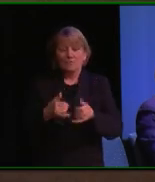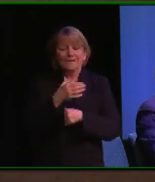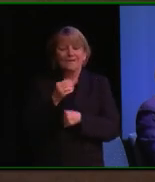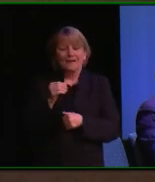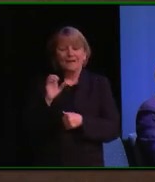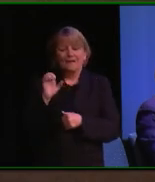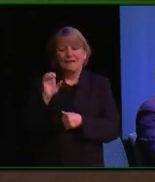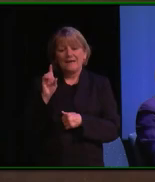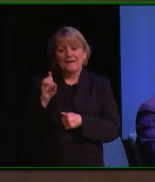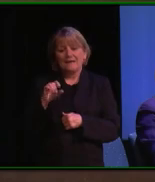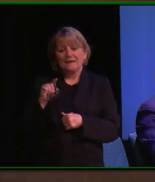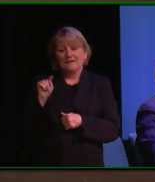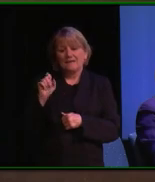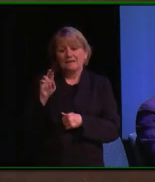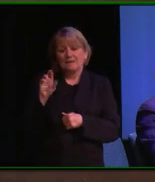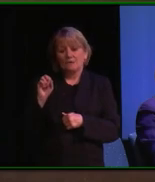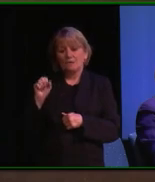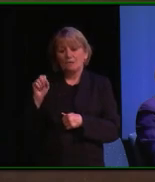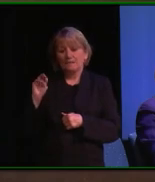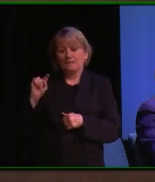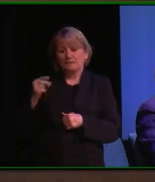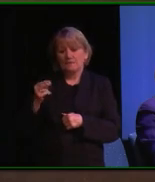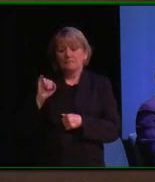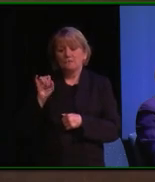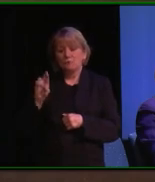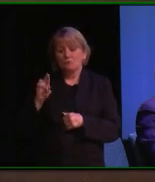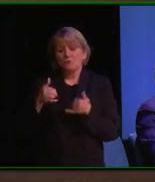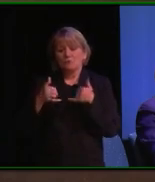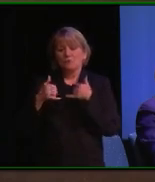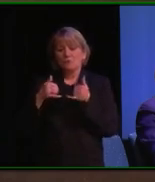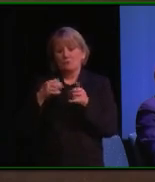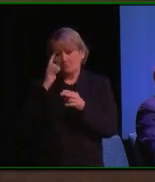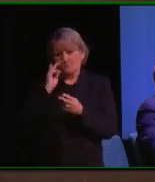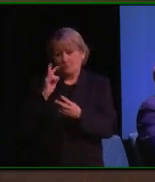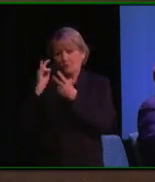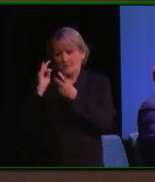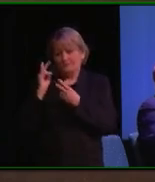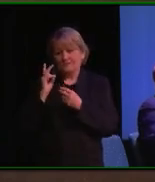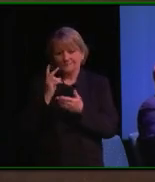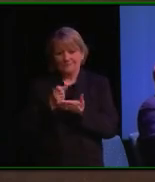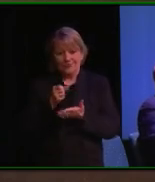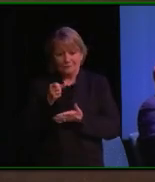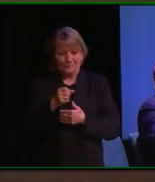Edward Terrell Smith Jr. Memorial Scholarship.